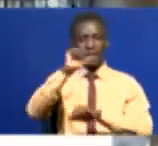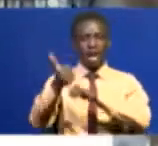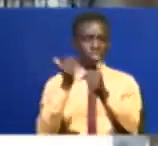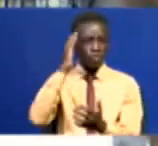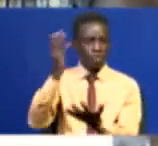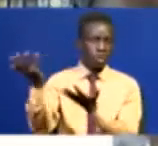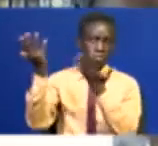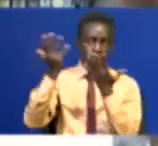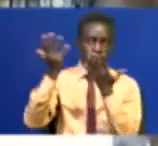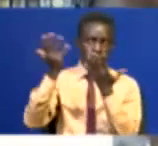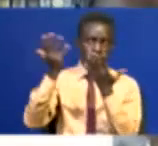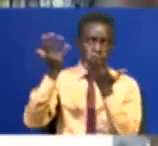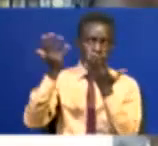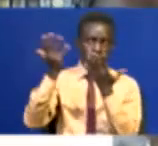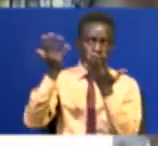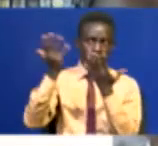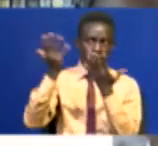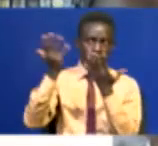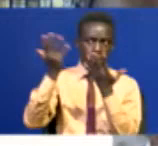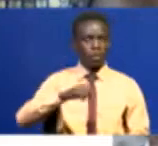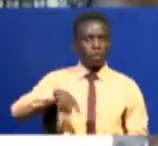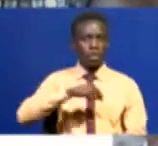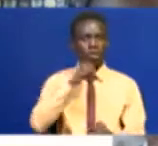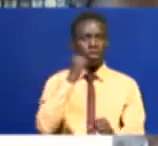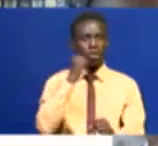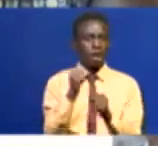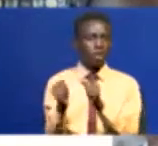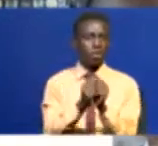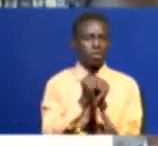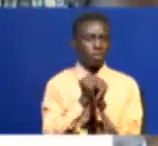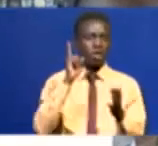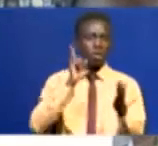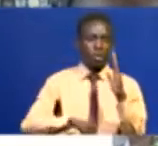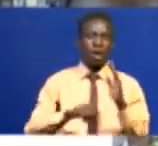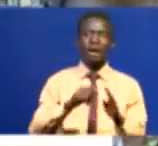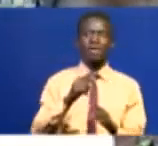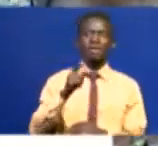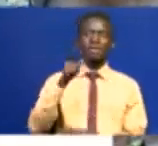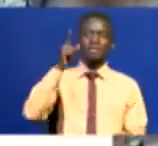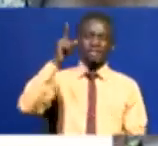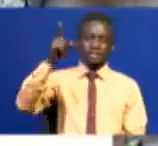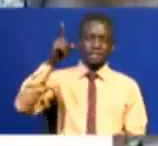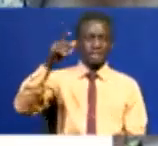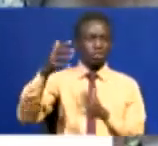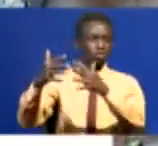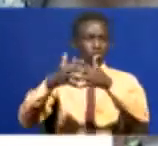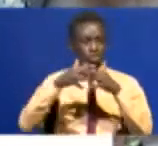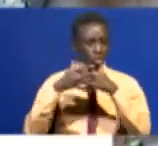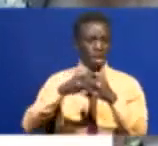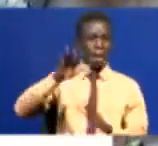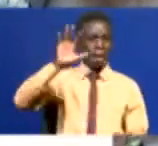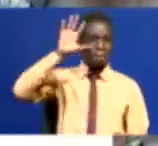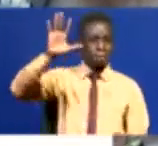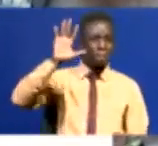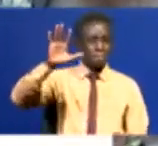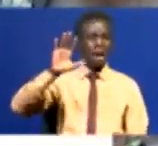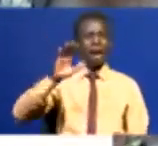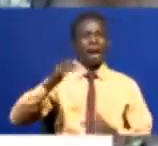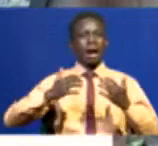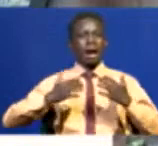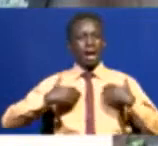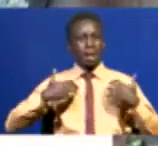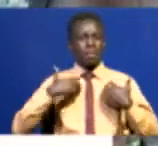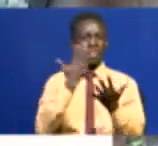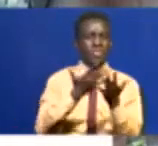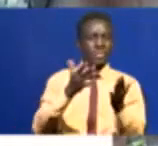zitazidi kuletwa. We will work together with the museums in US and in other countries so that we can